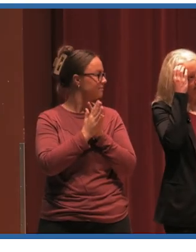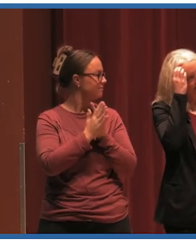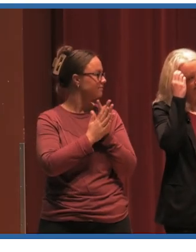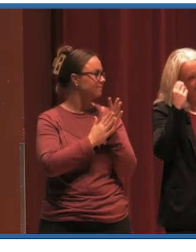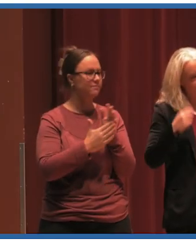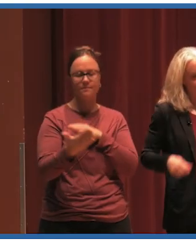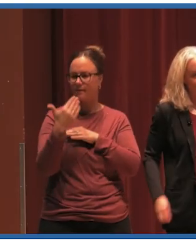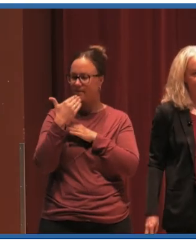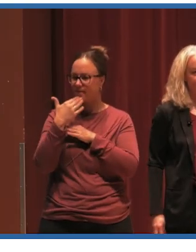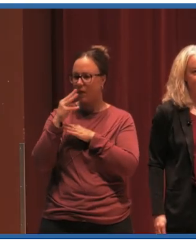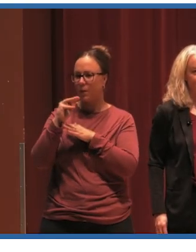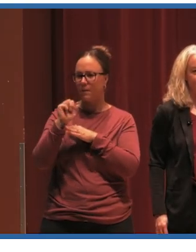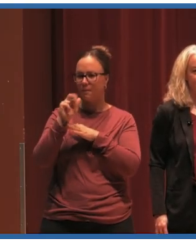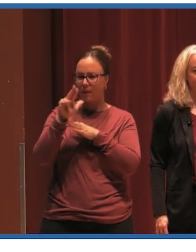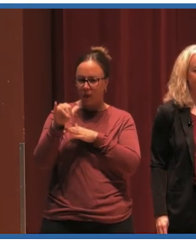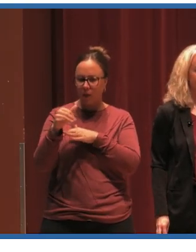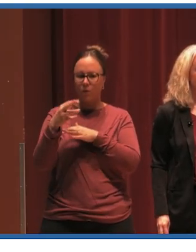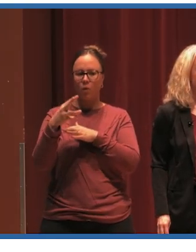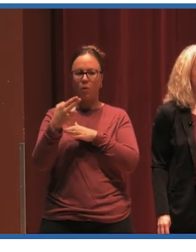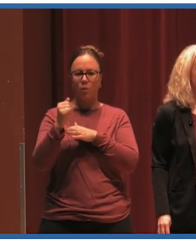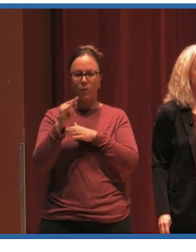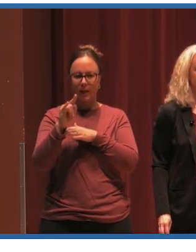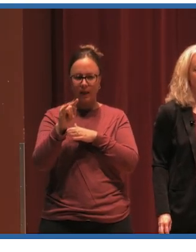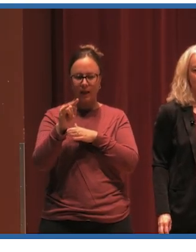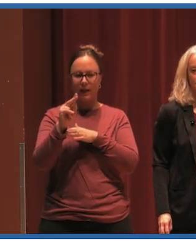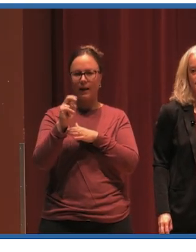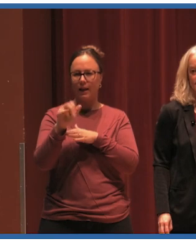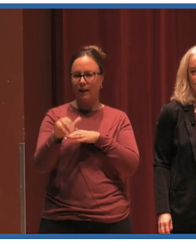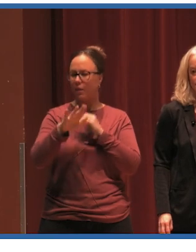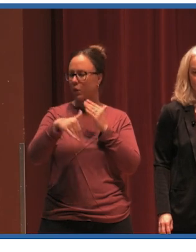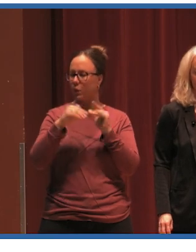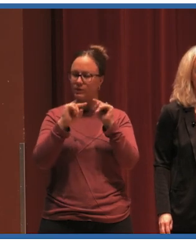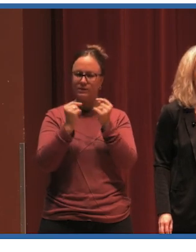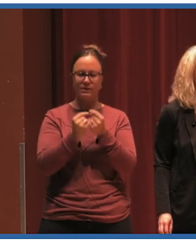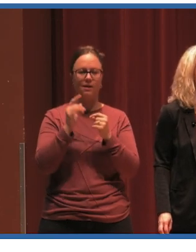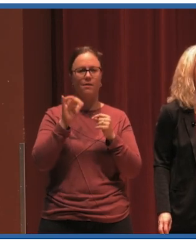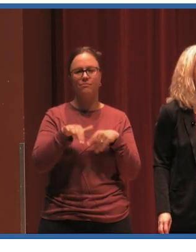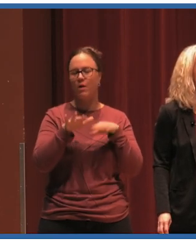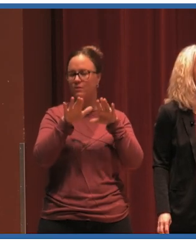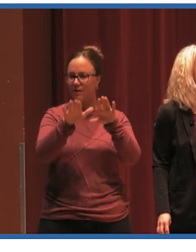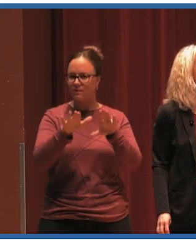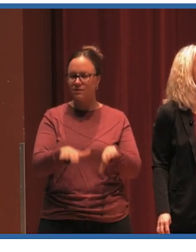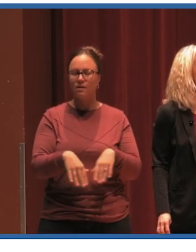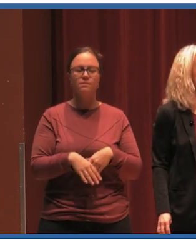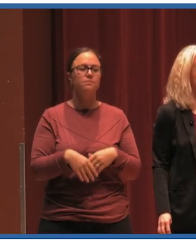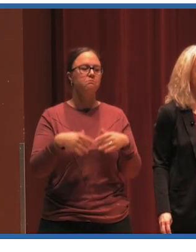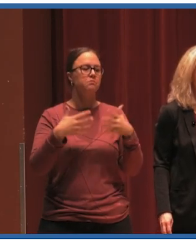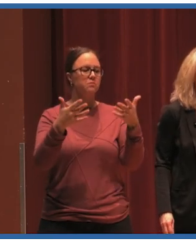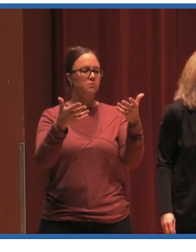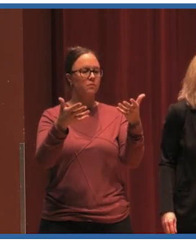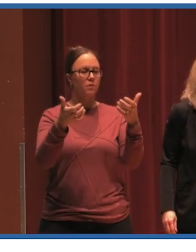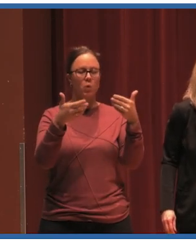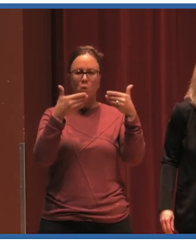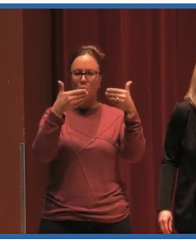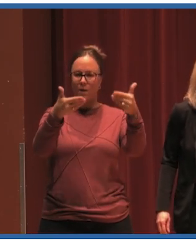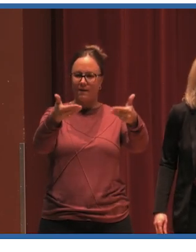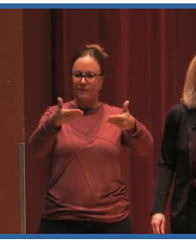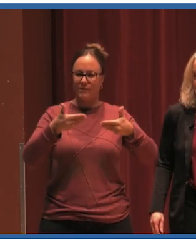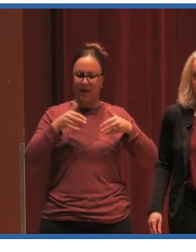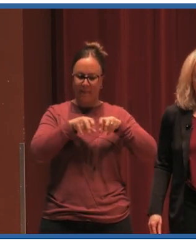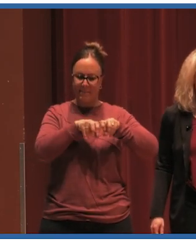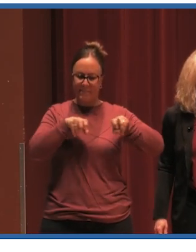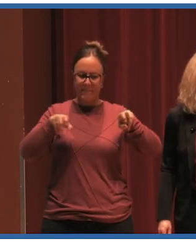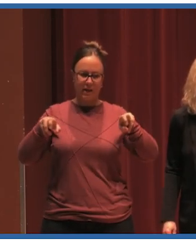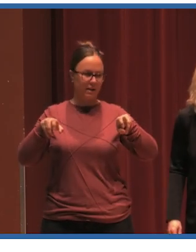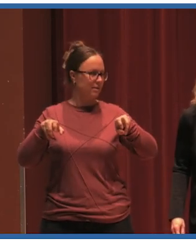Thank you, Mary and Whitney and the whole 99 Counties team. That was excellent. I'd like to go ahead and invite up our panelists